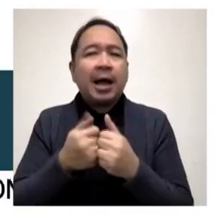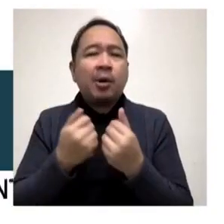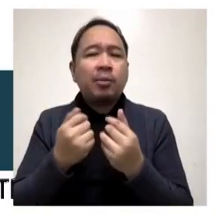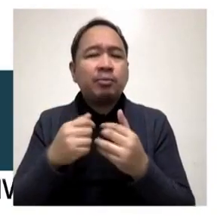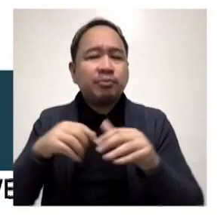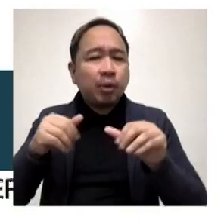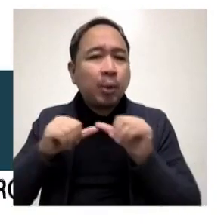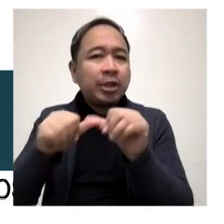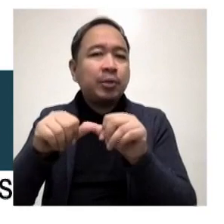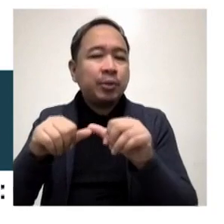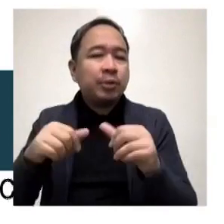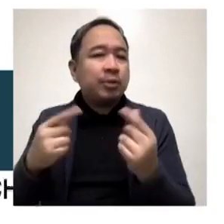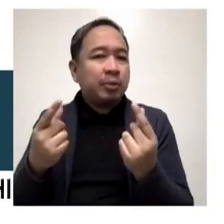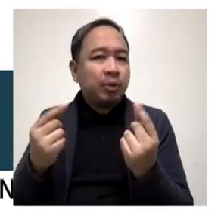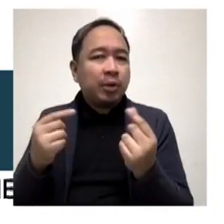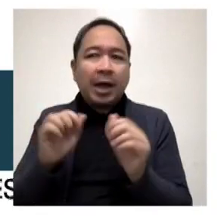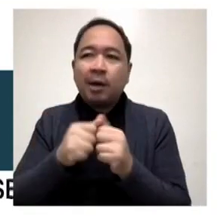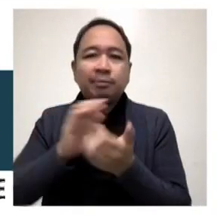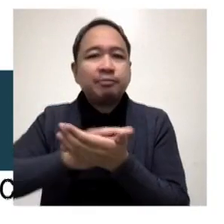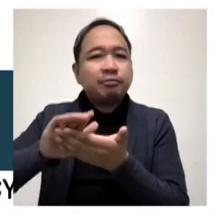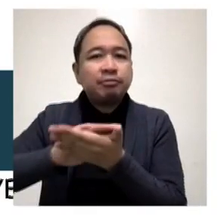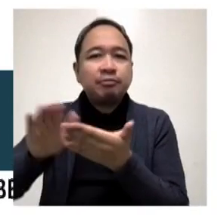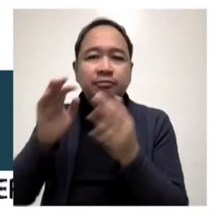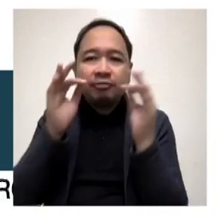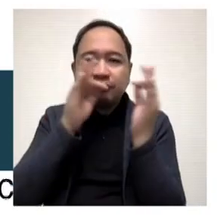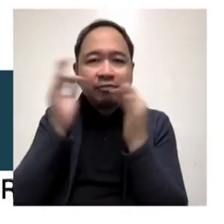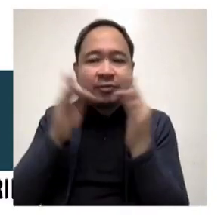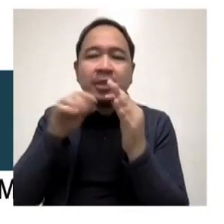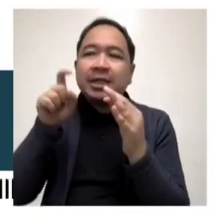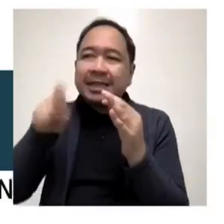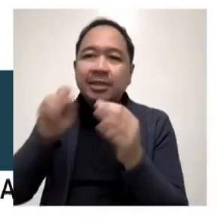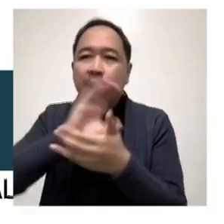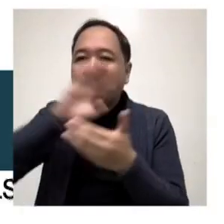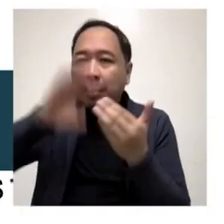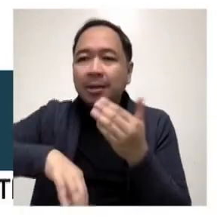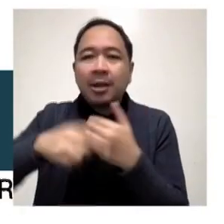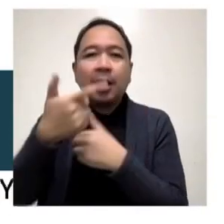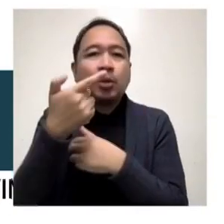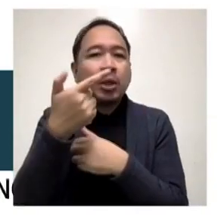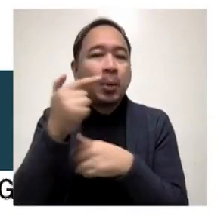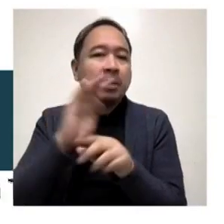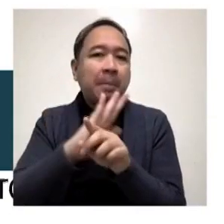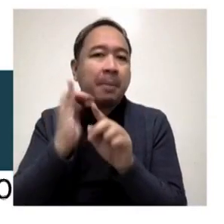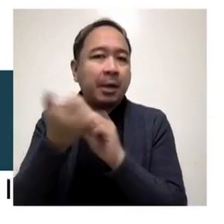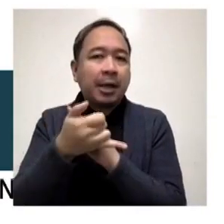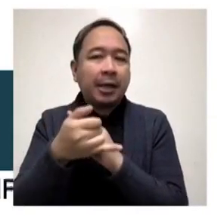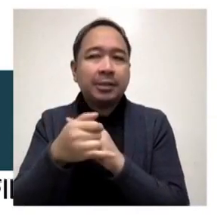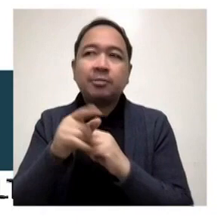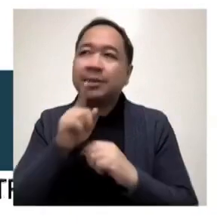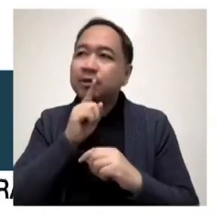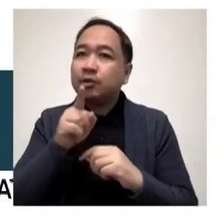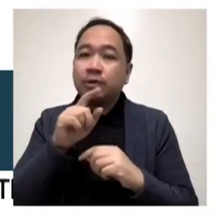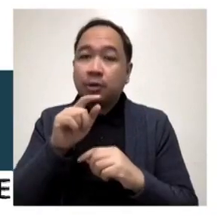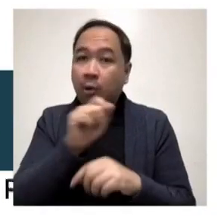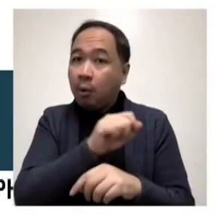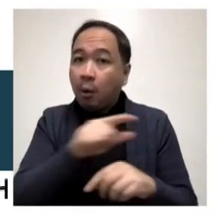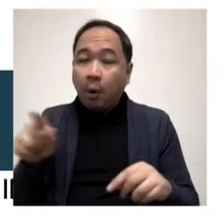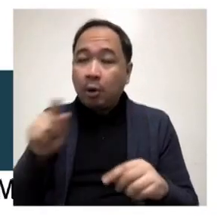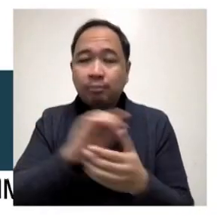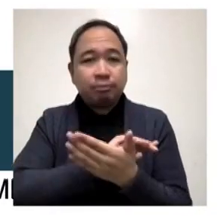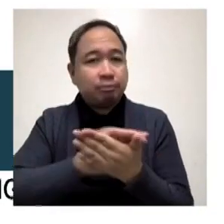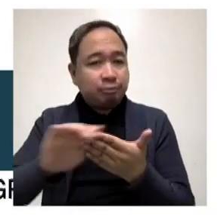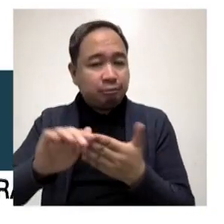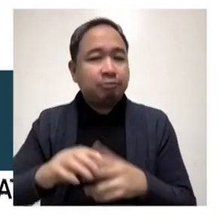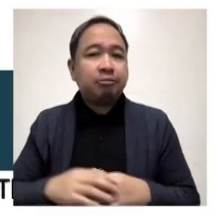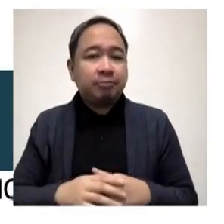getting the city rid of drugs and really completing the 21 barangays and making sure that it's cleared of drugs? Yes, the PIDEA has